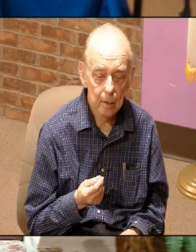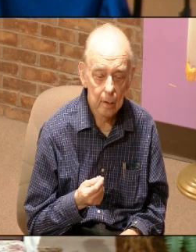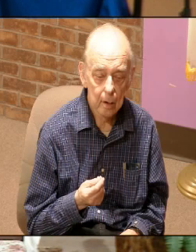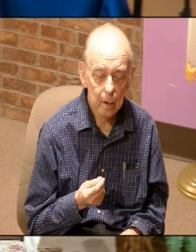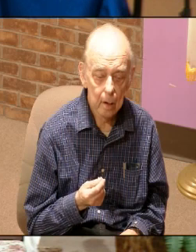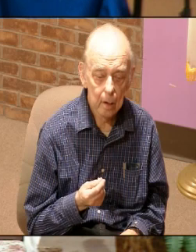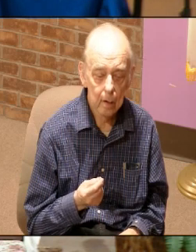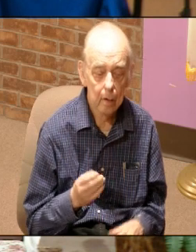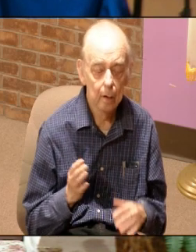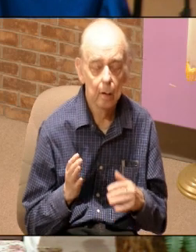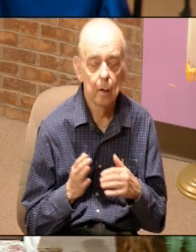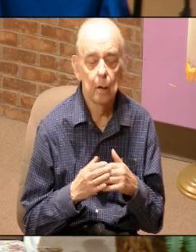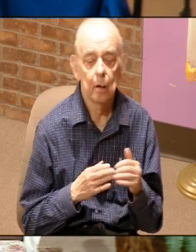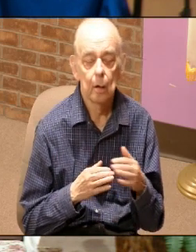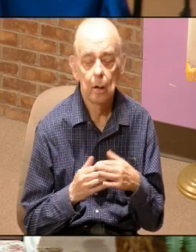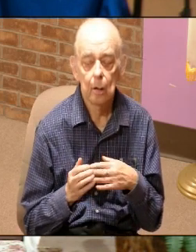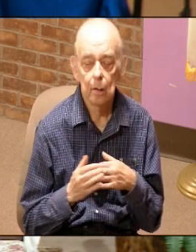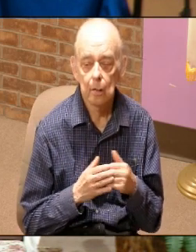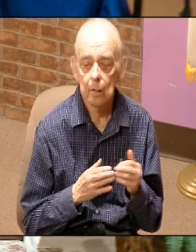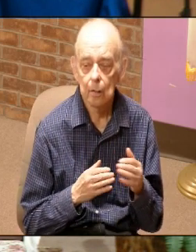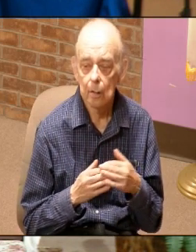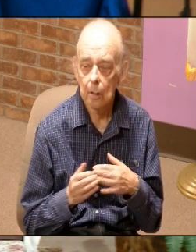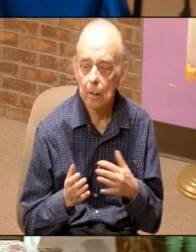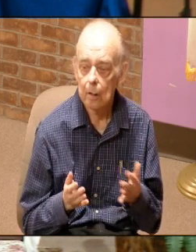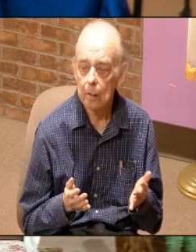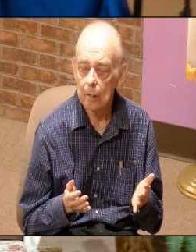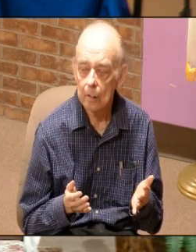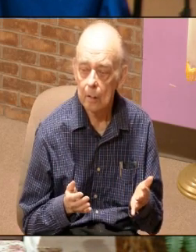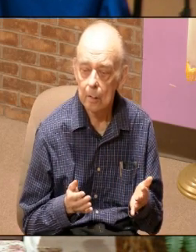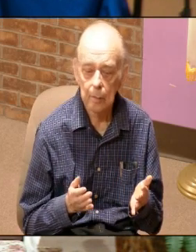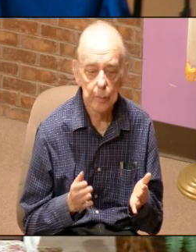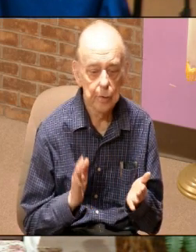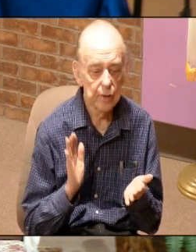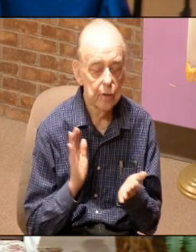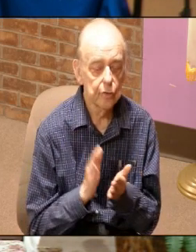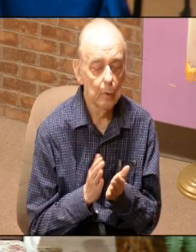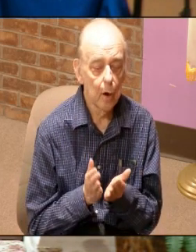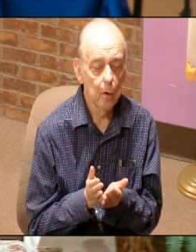builds a little like boat.